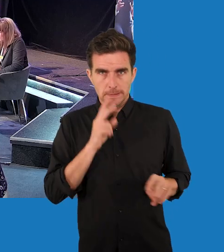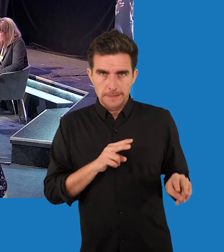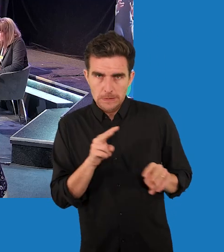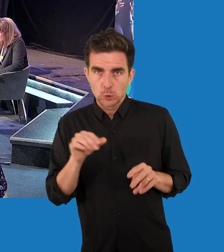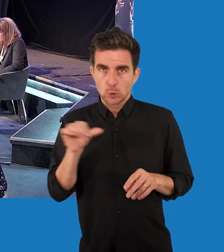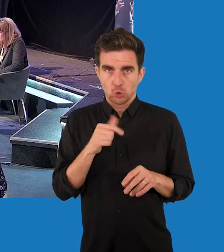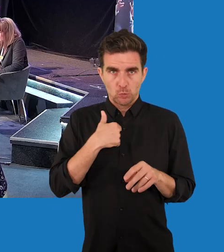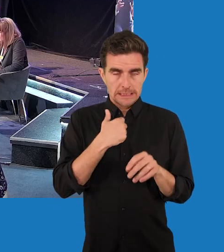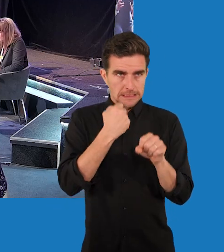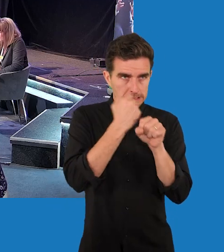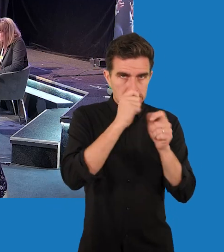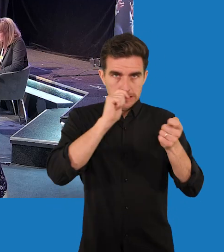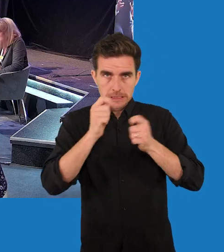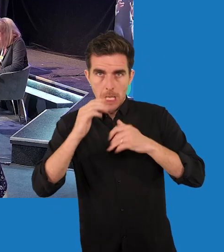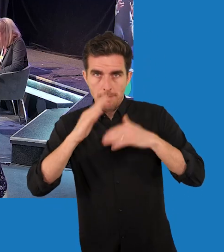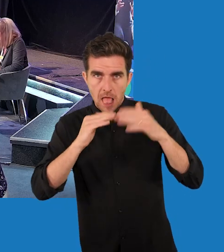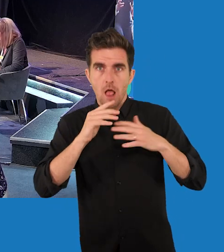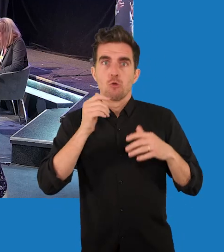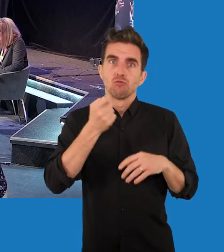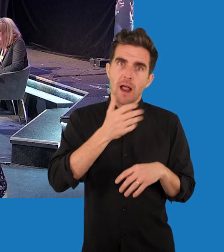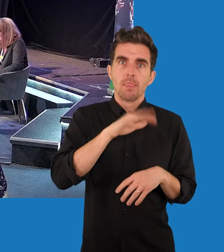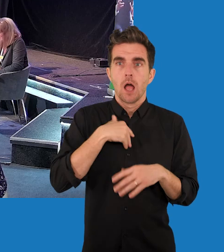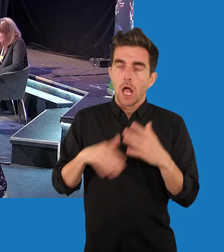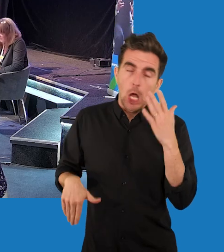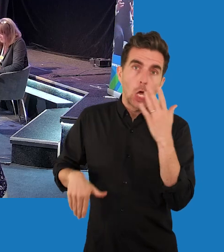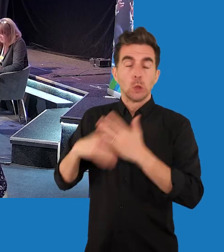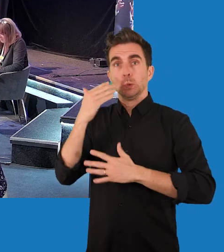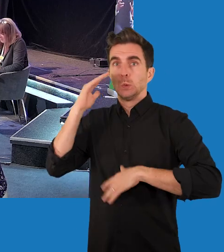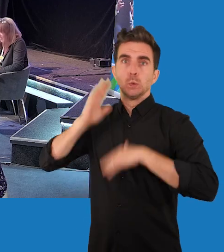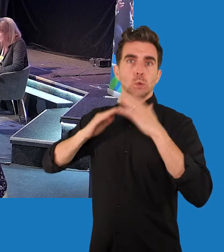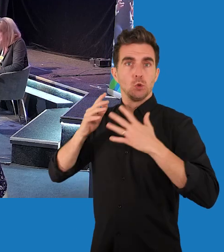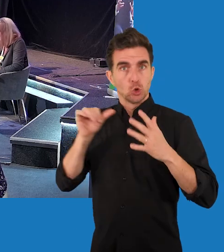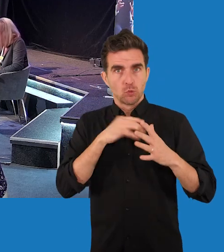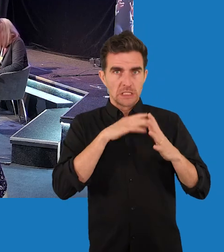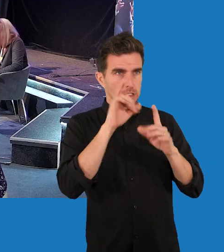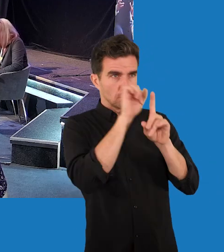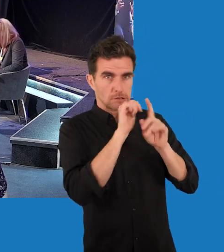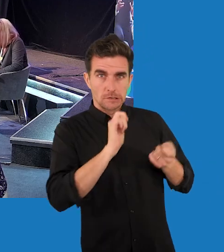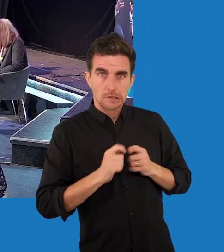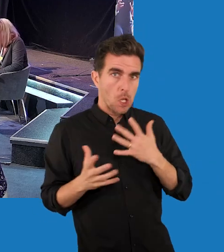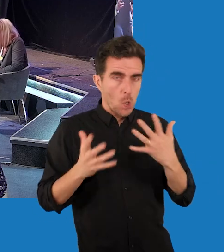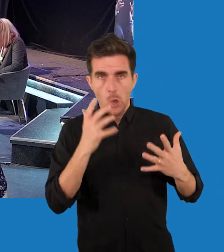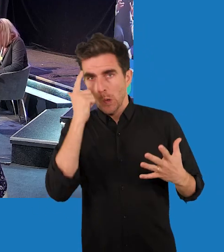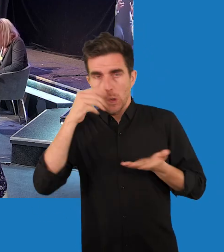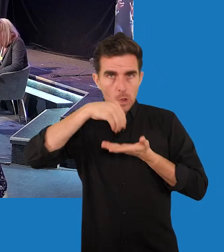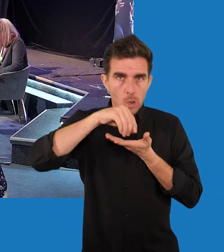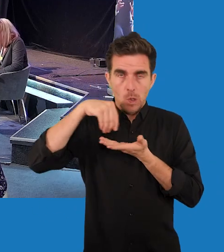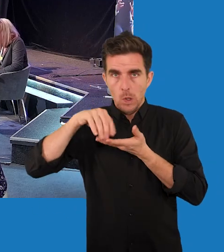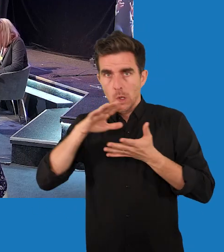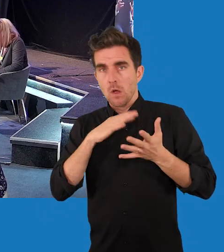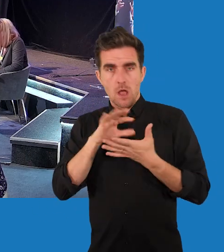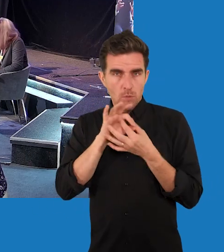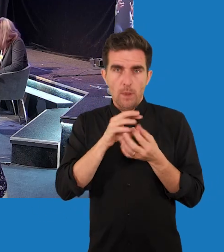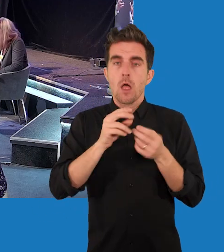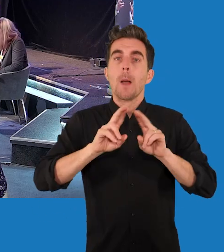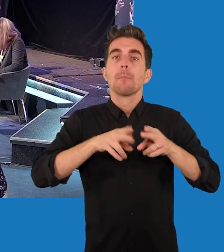and that kind of took us to, should we refurbish the building rather than rebuild the building? So